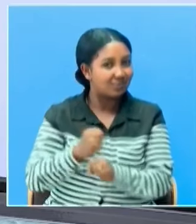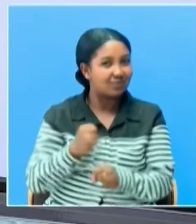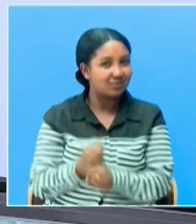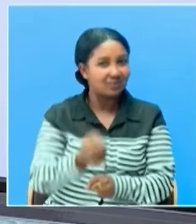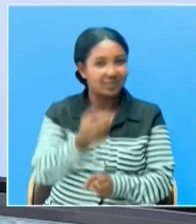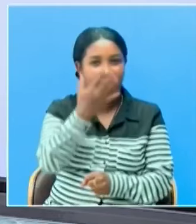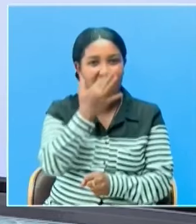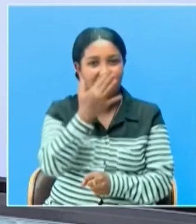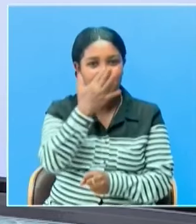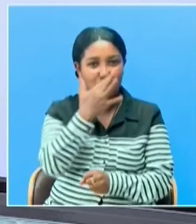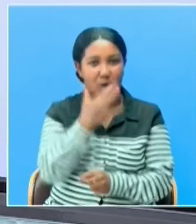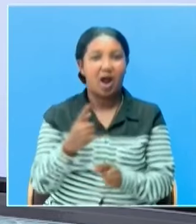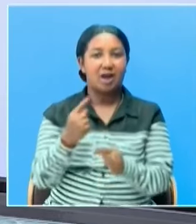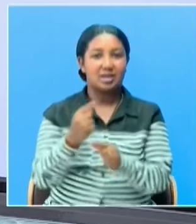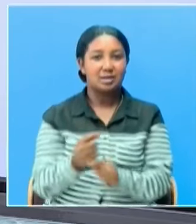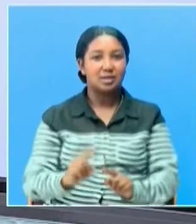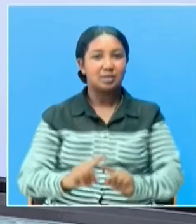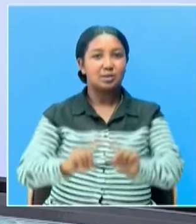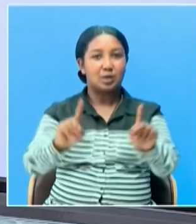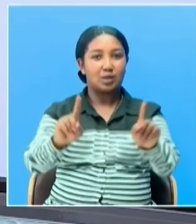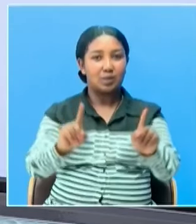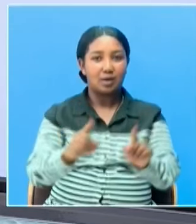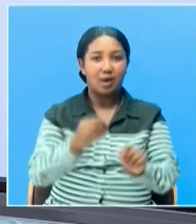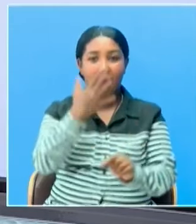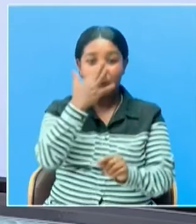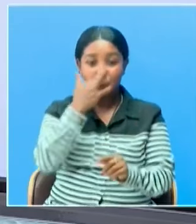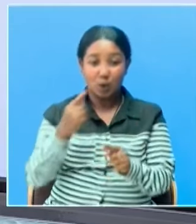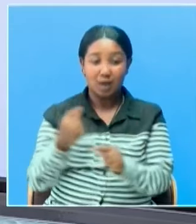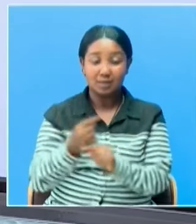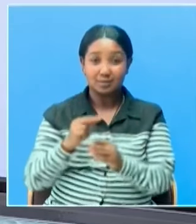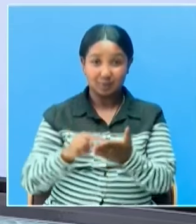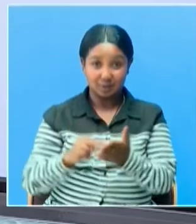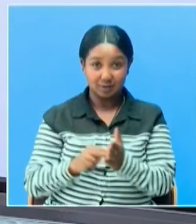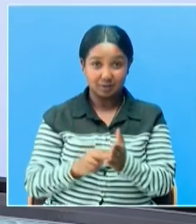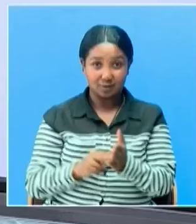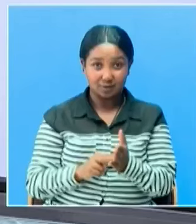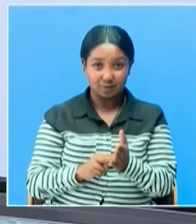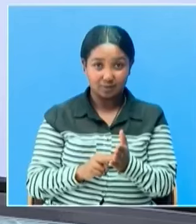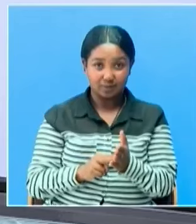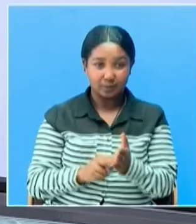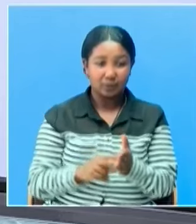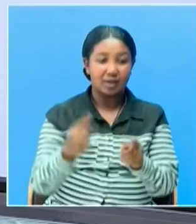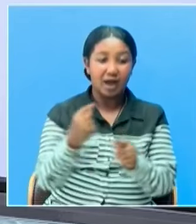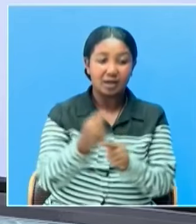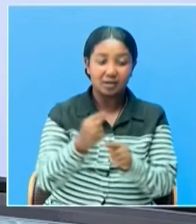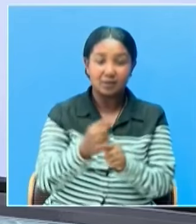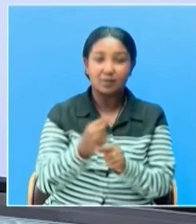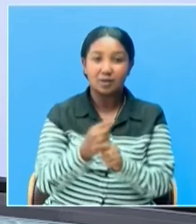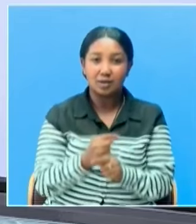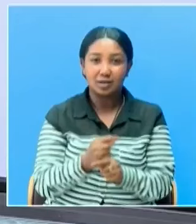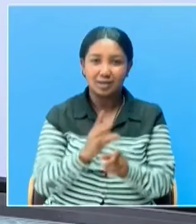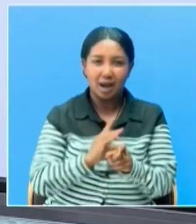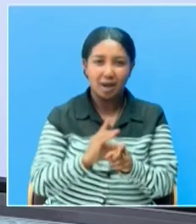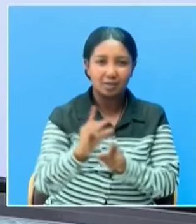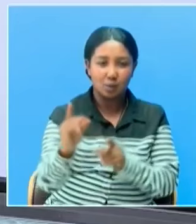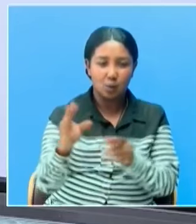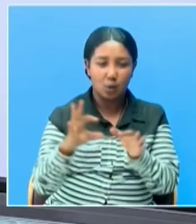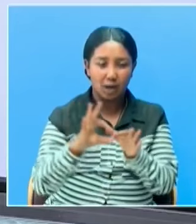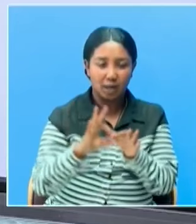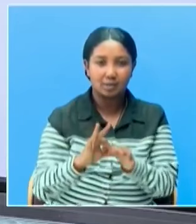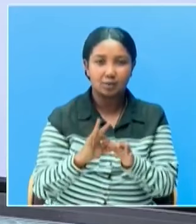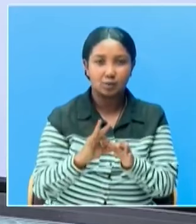habitual action. Especially when we say habitual action, we mean that the activity which directly connected with